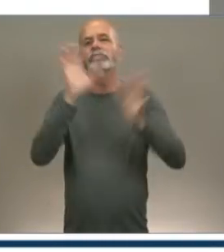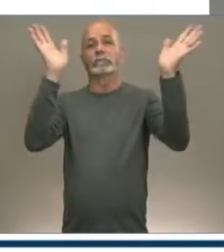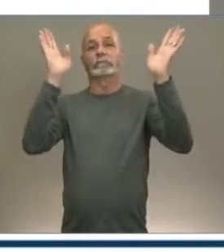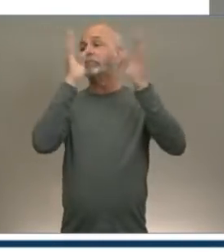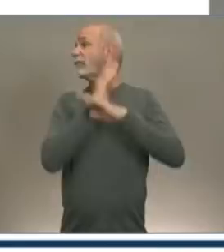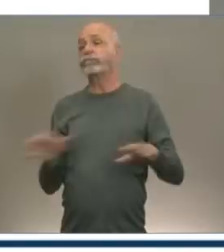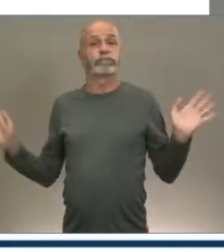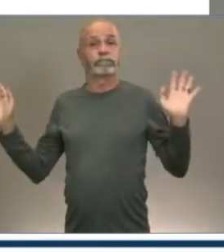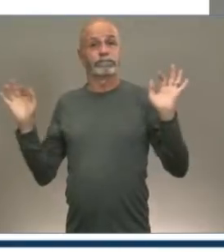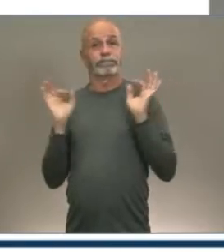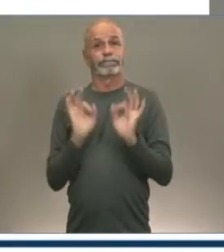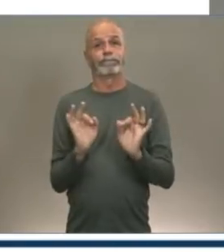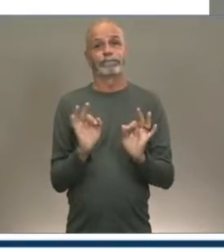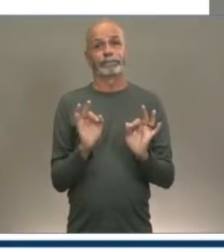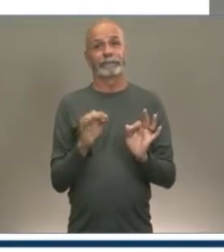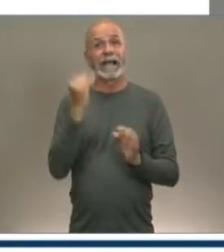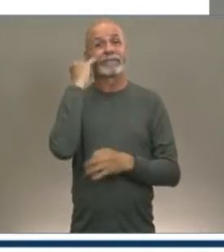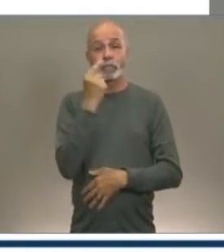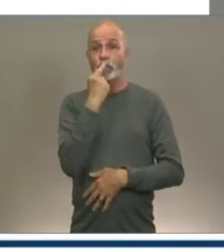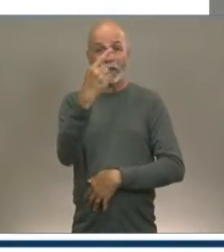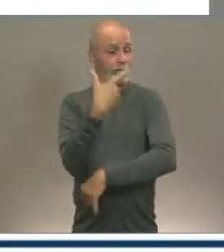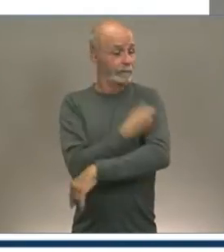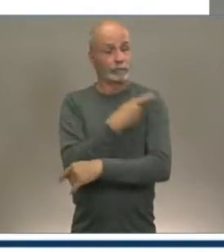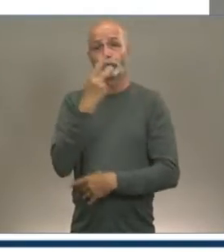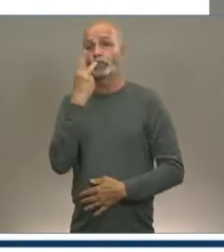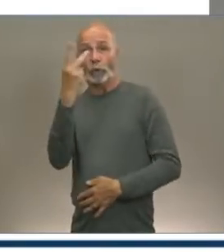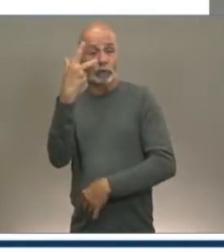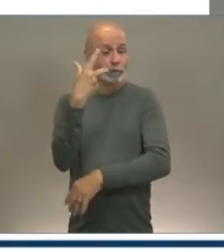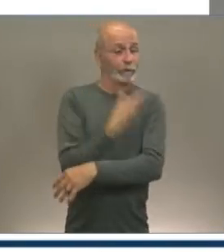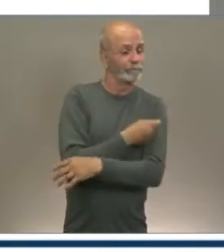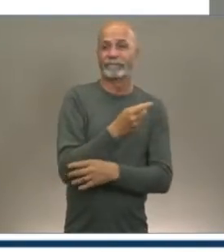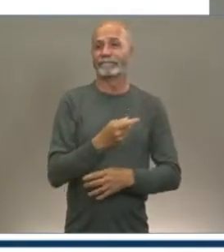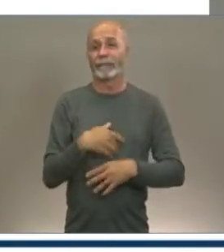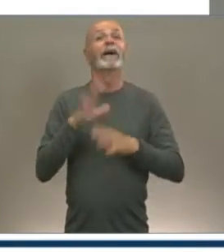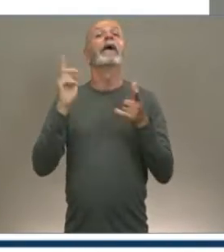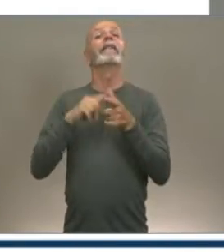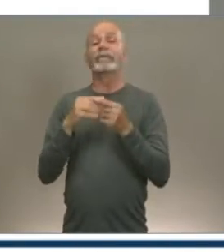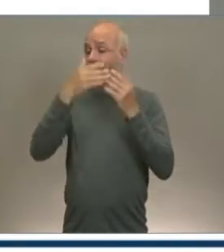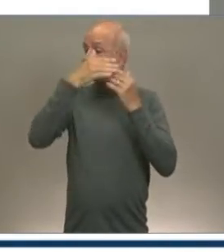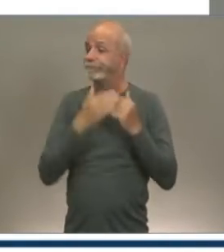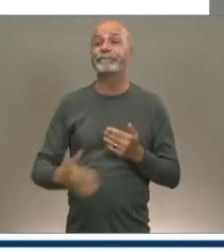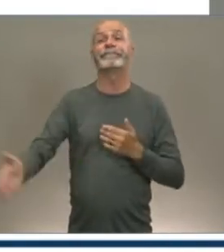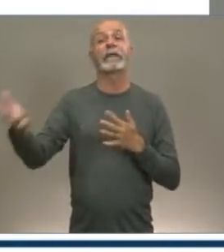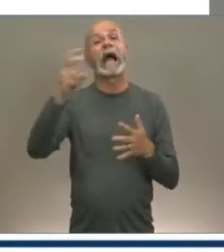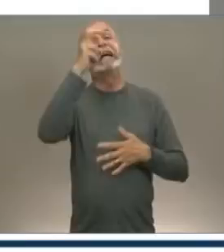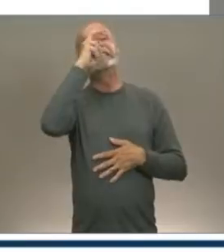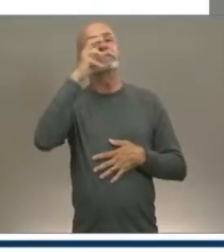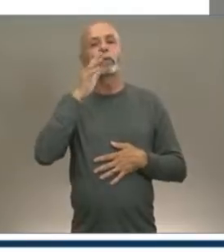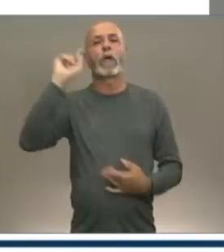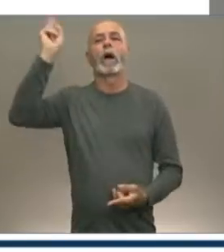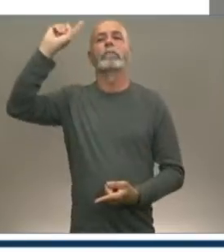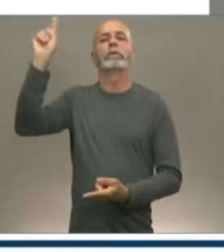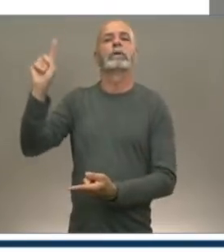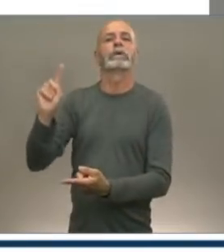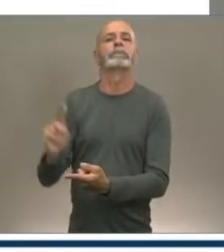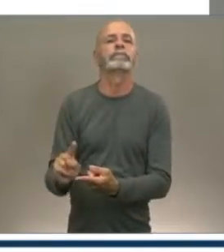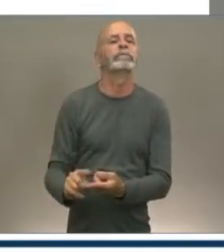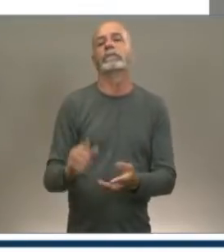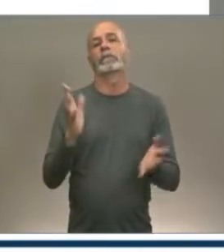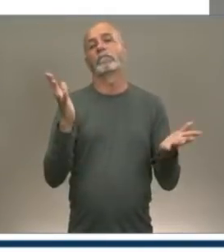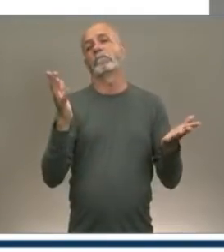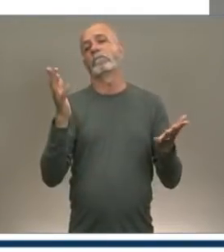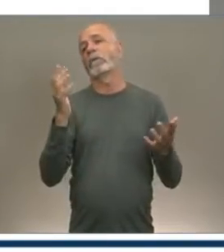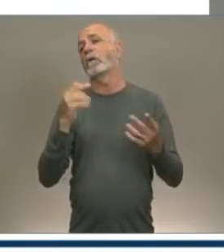2 doses moves us past restrictions. 2 doses means reduced or no isolation if you're a close contact of a